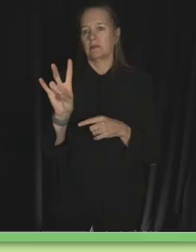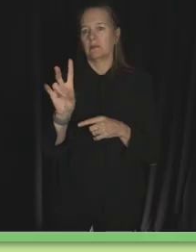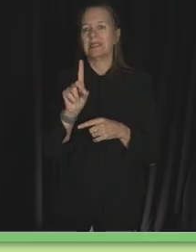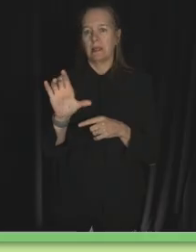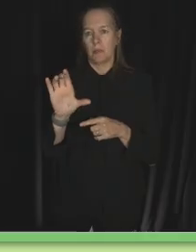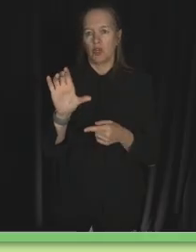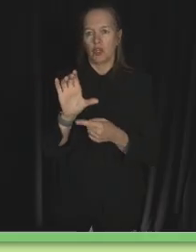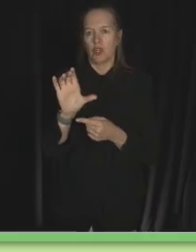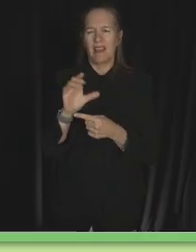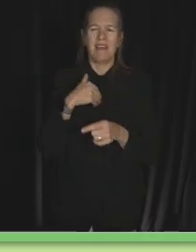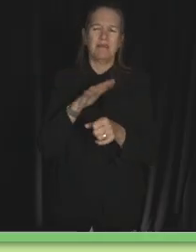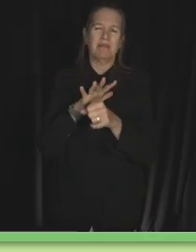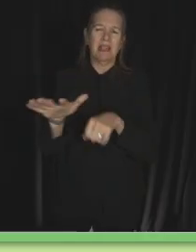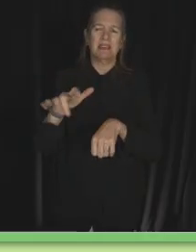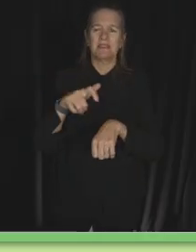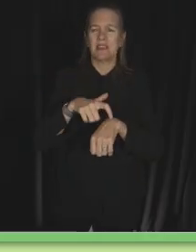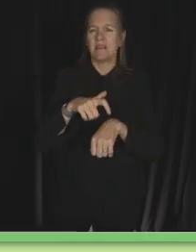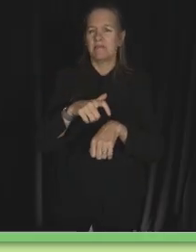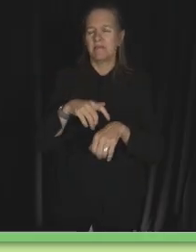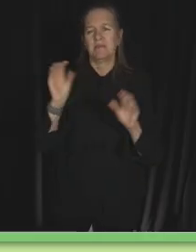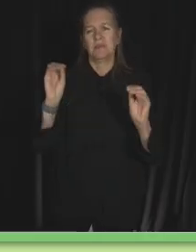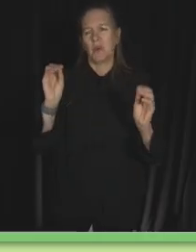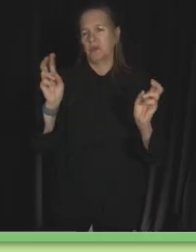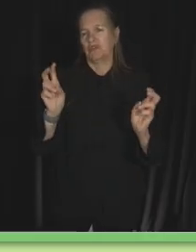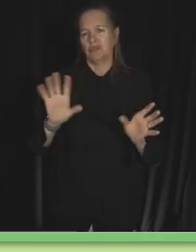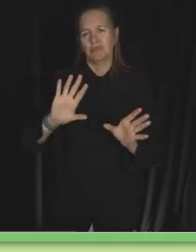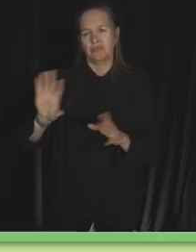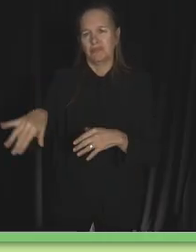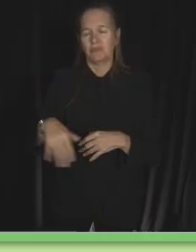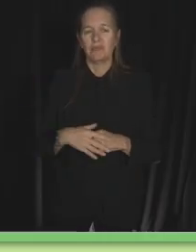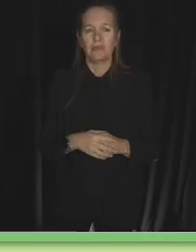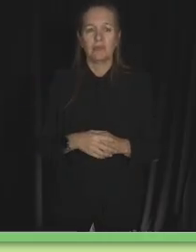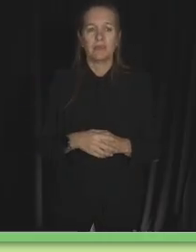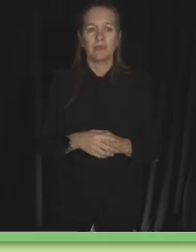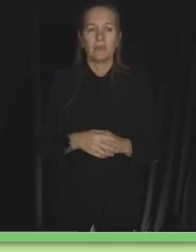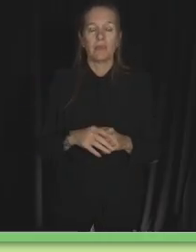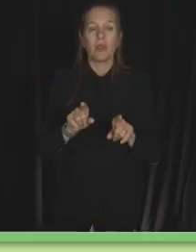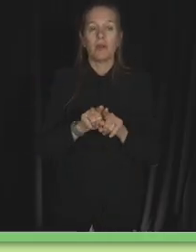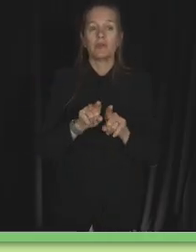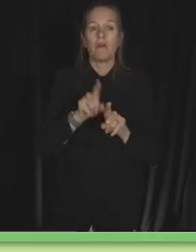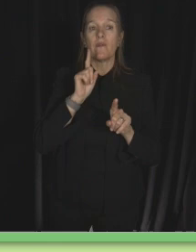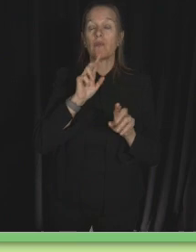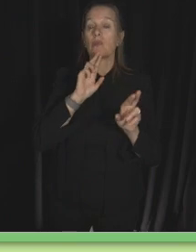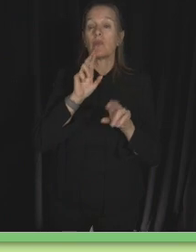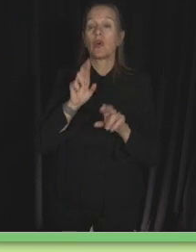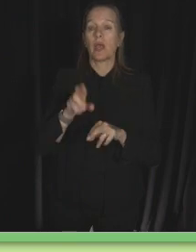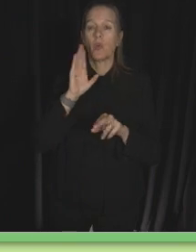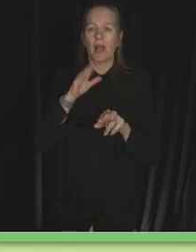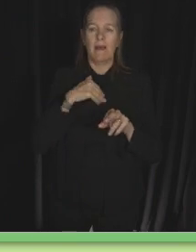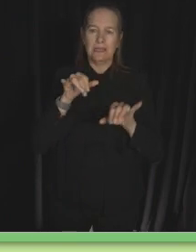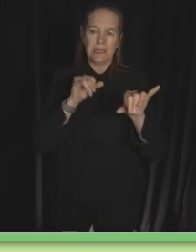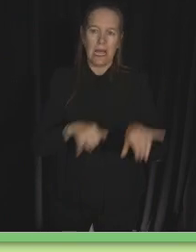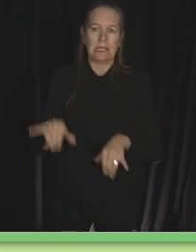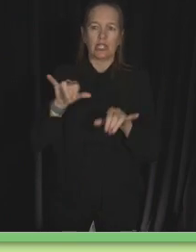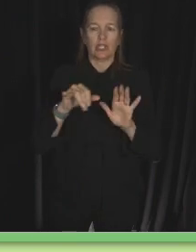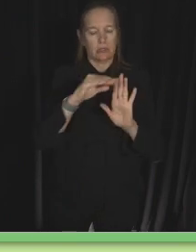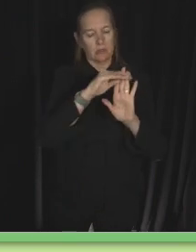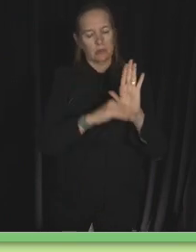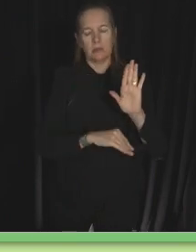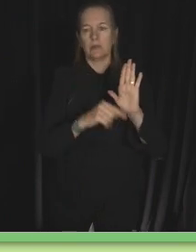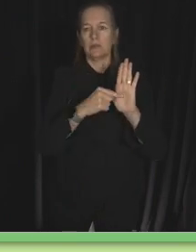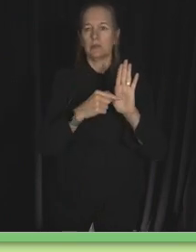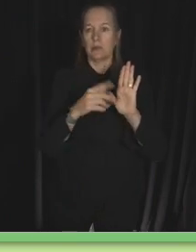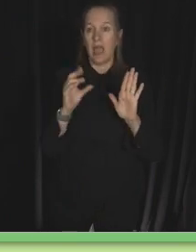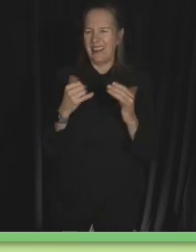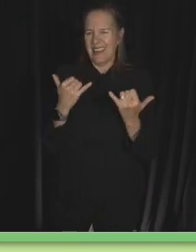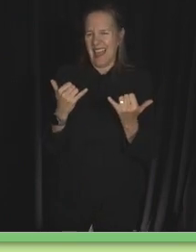time. Not an issue. So also with this, there's going to be a bunch of standards that are being written. And they're being worked on today. You